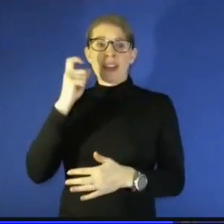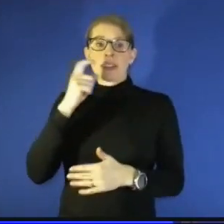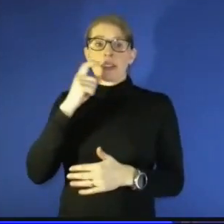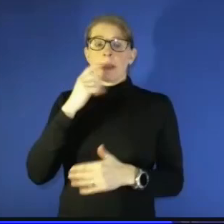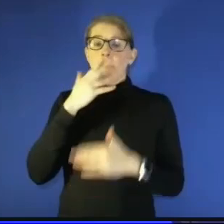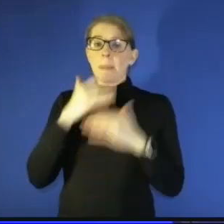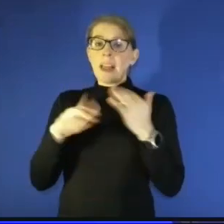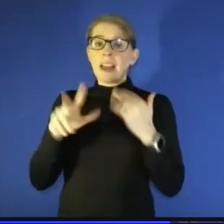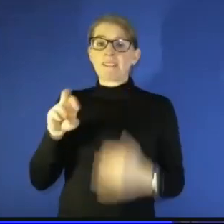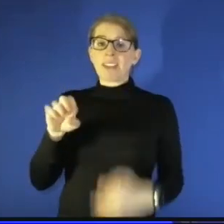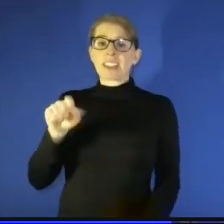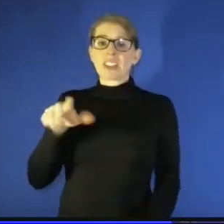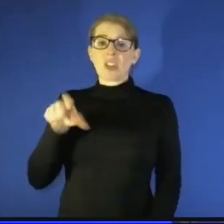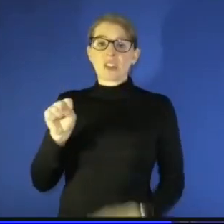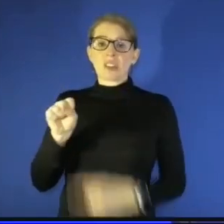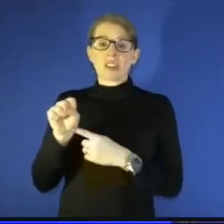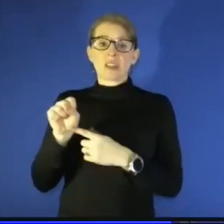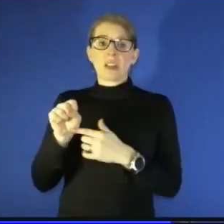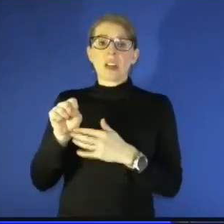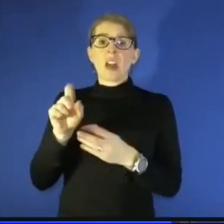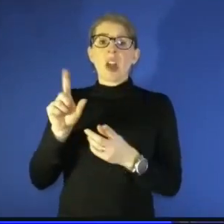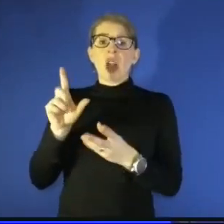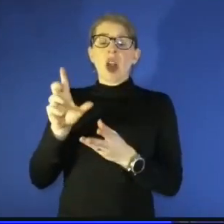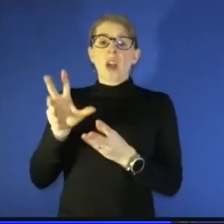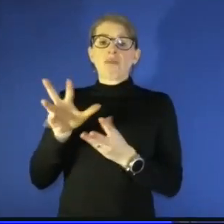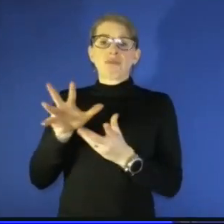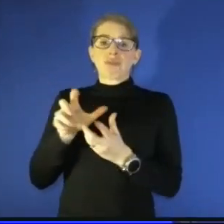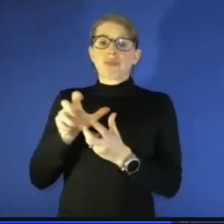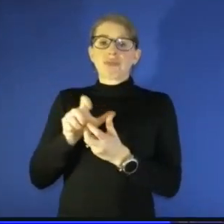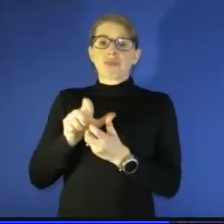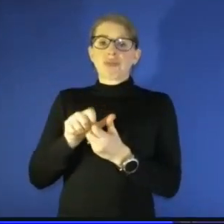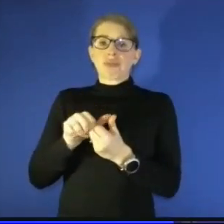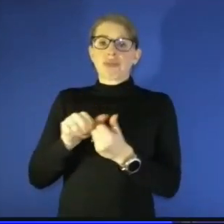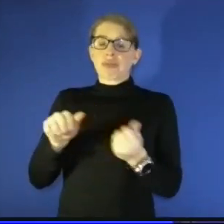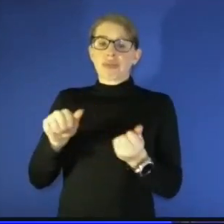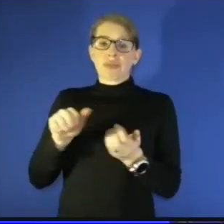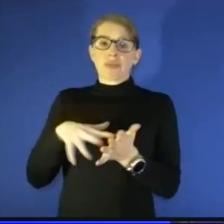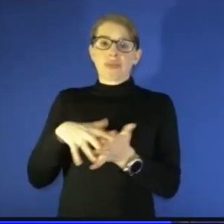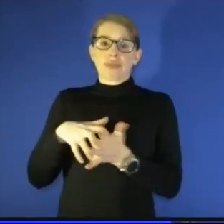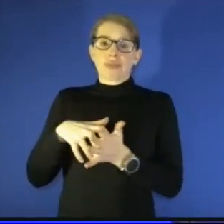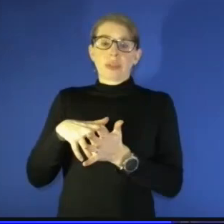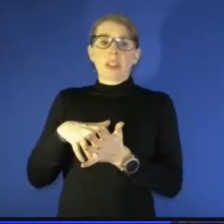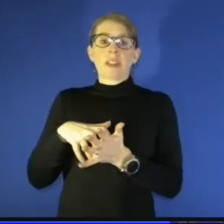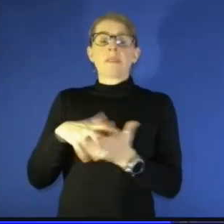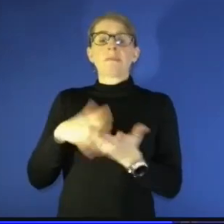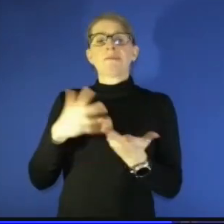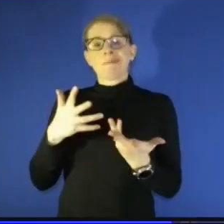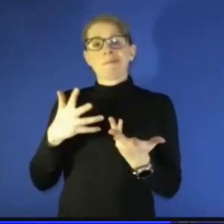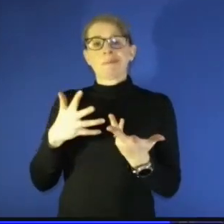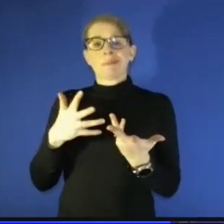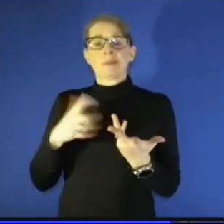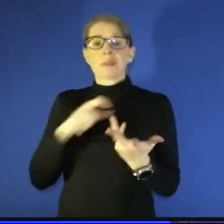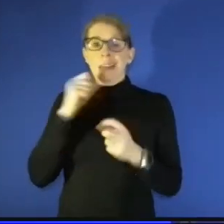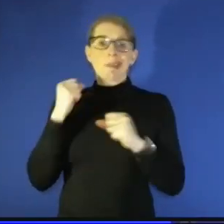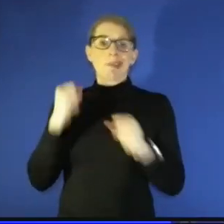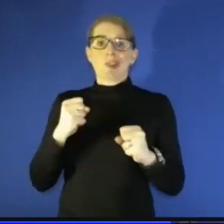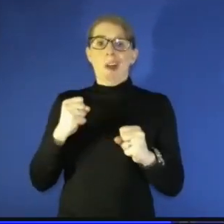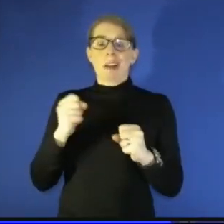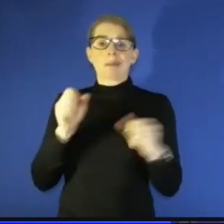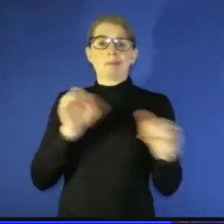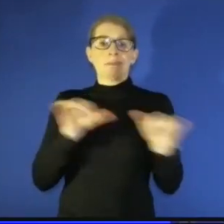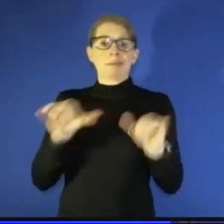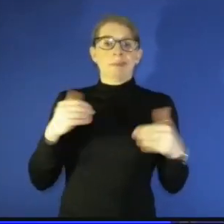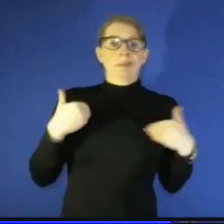wear and tear over the decades, and their resilience becomes compromised as you age. So you're more prone to